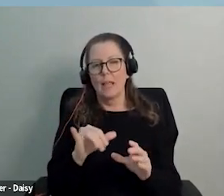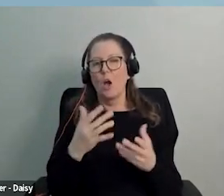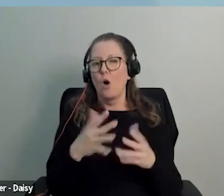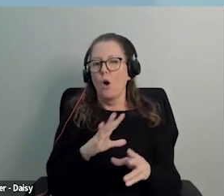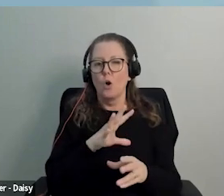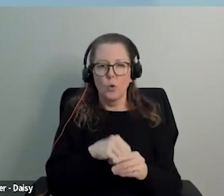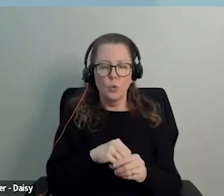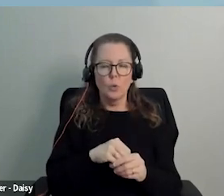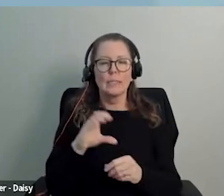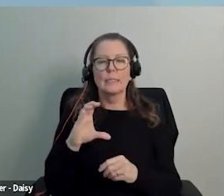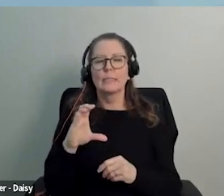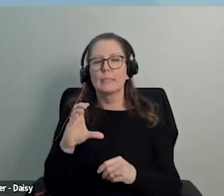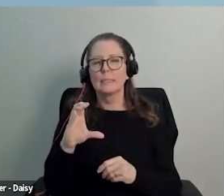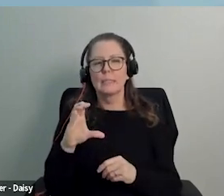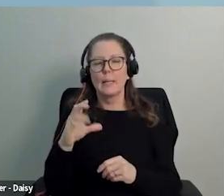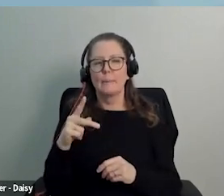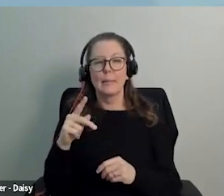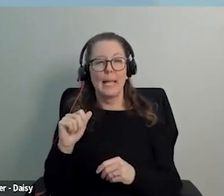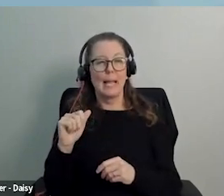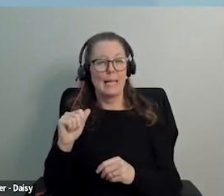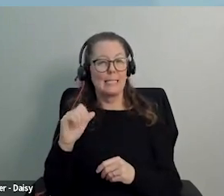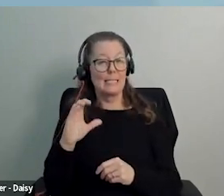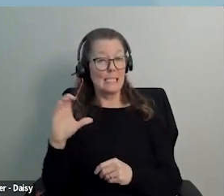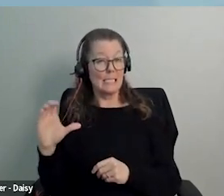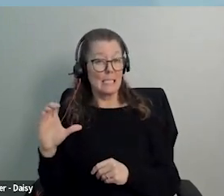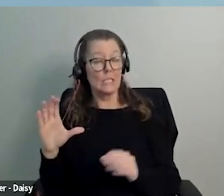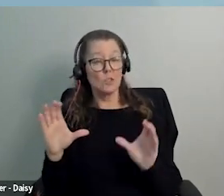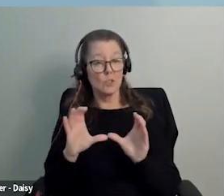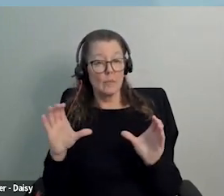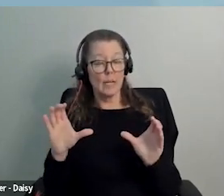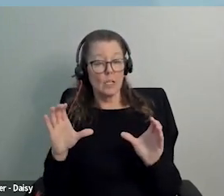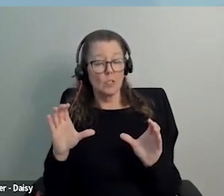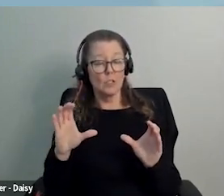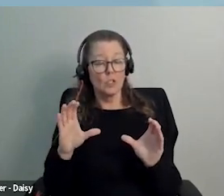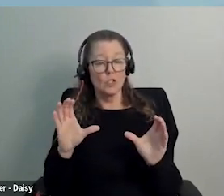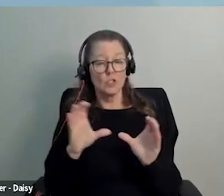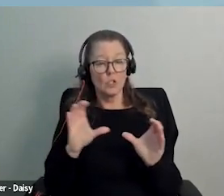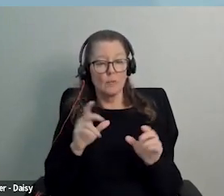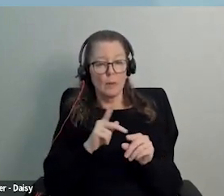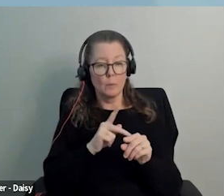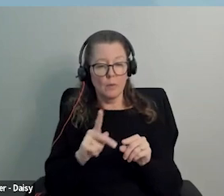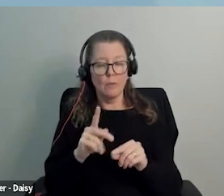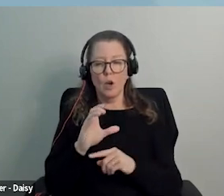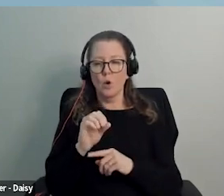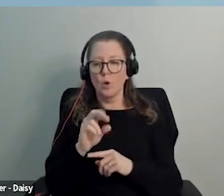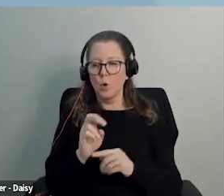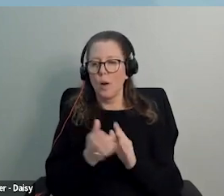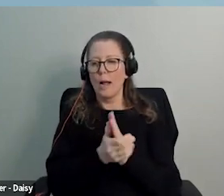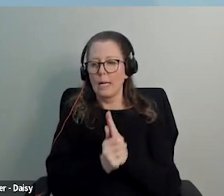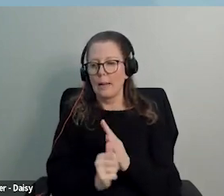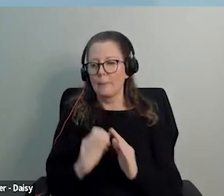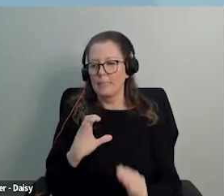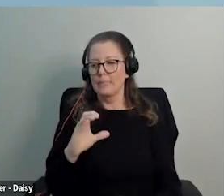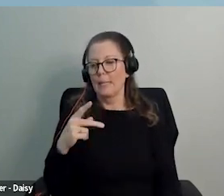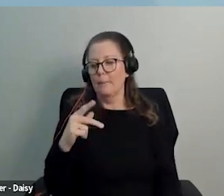the CPAC certification, that's CPACC, Certified Professional in Accessibility Core Competencies. That's